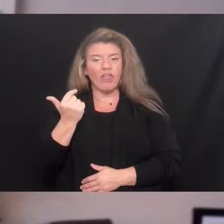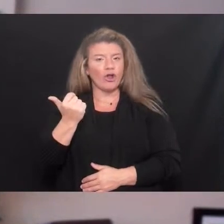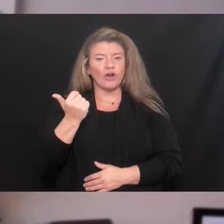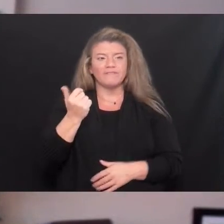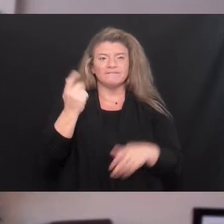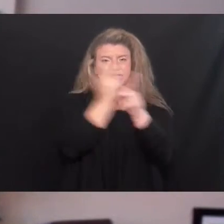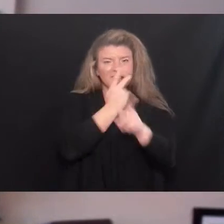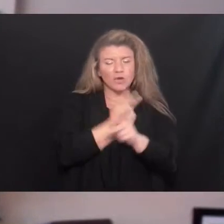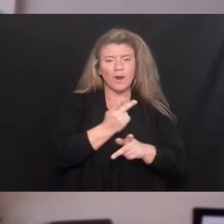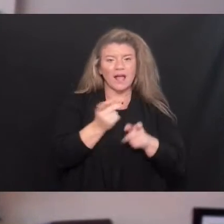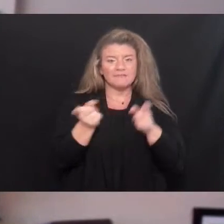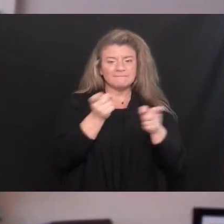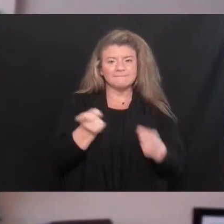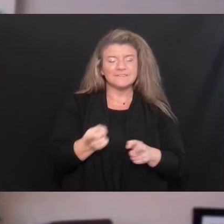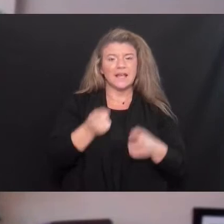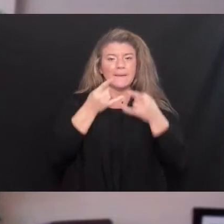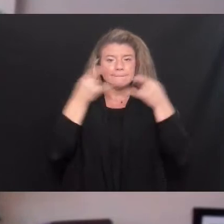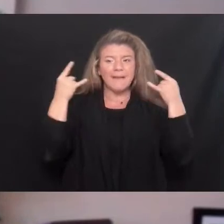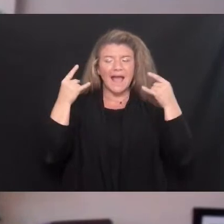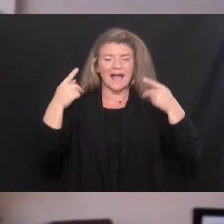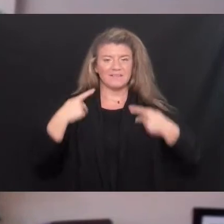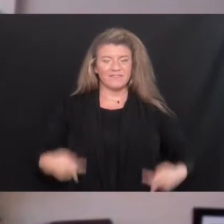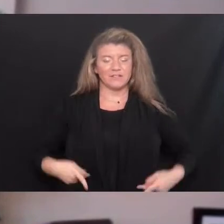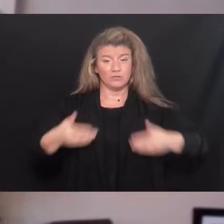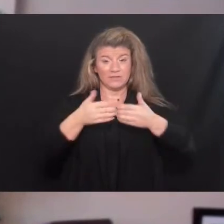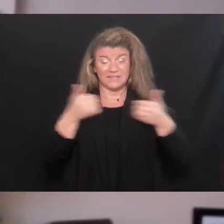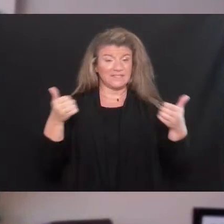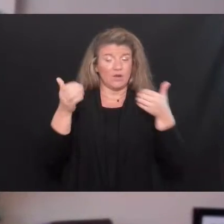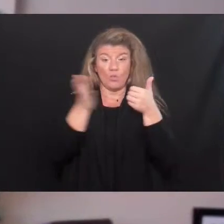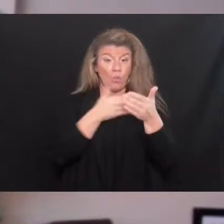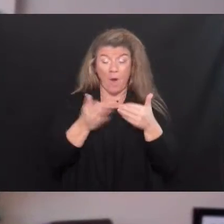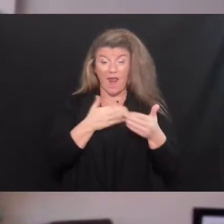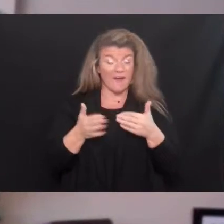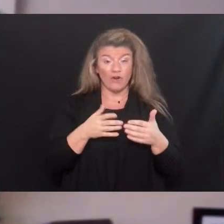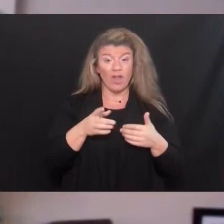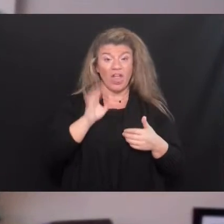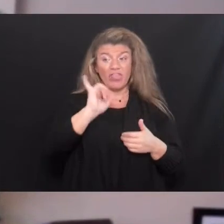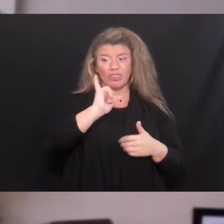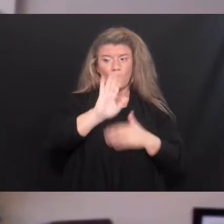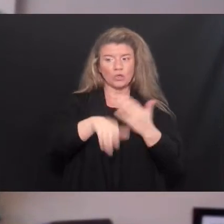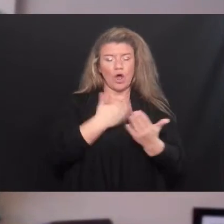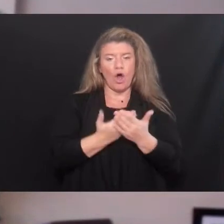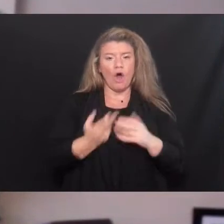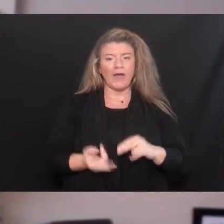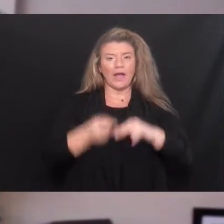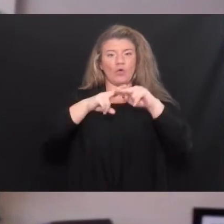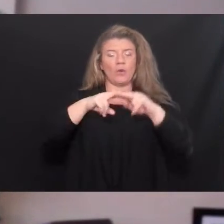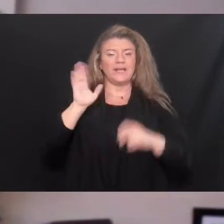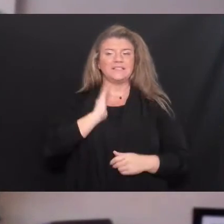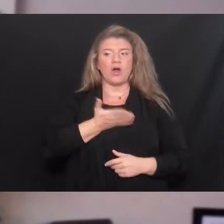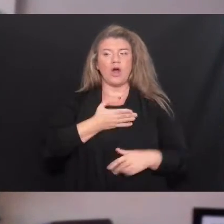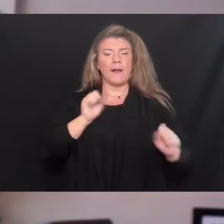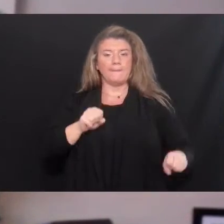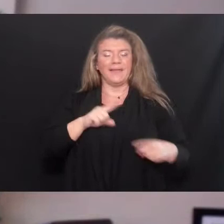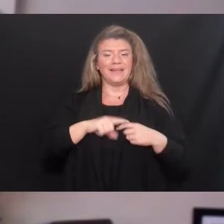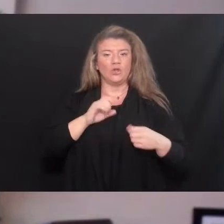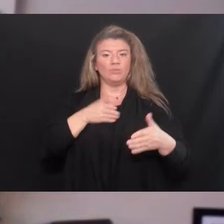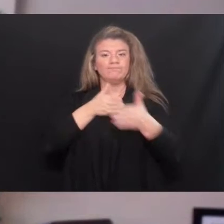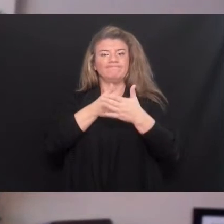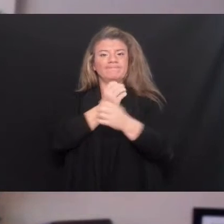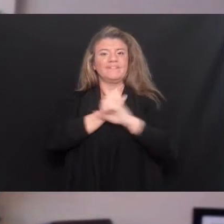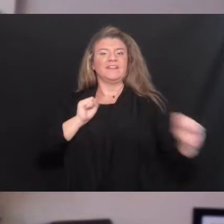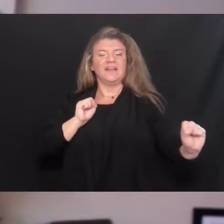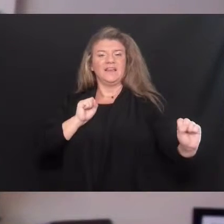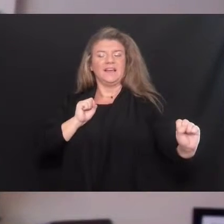measures like mask or physical distancing or whatever, all these things increase our threshold to resist becoming infected.